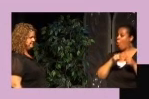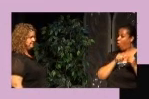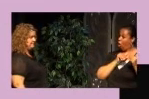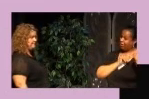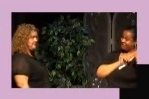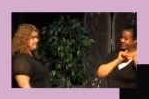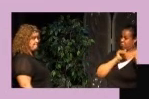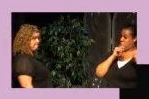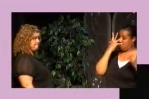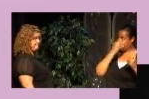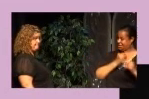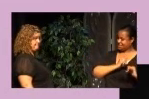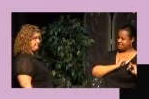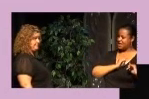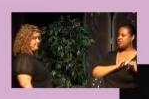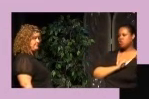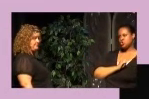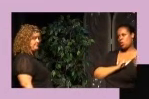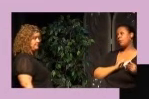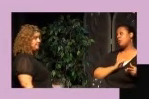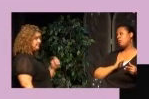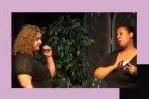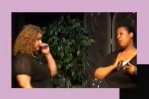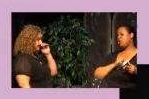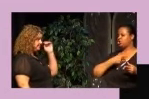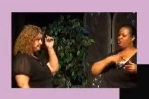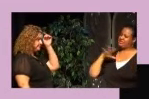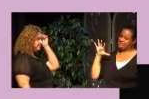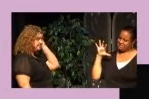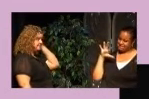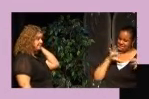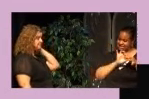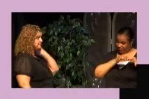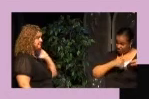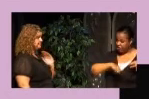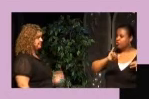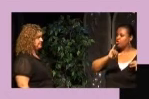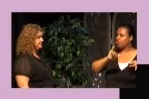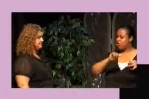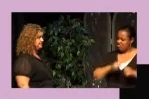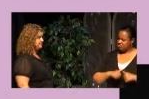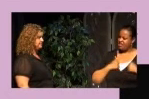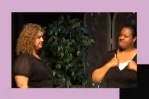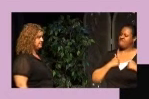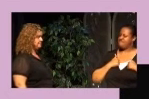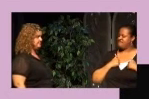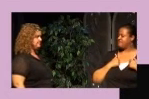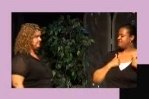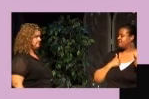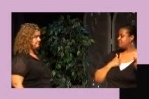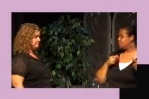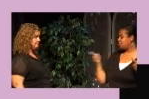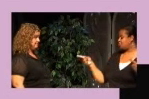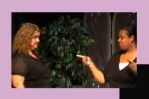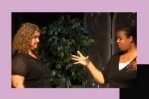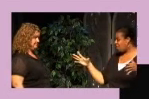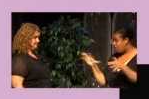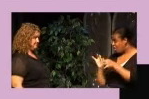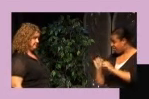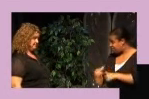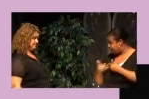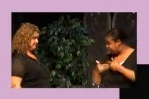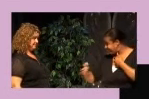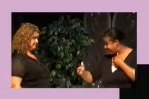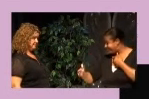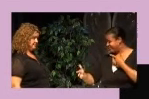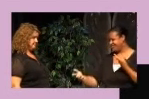And he says, I'm his life. You, you're not anybody's life. And I also have a mirror.